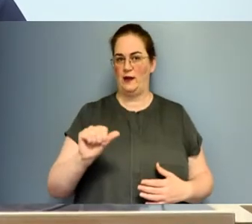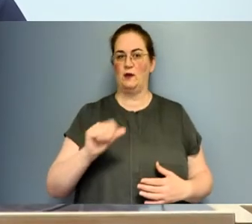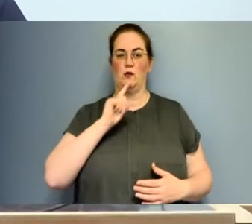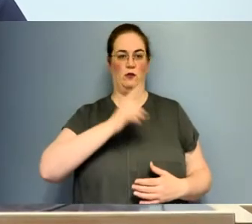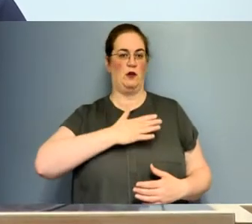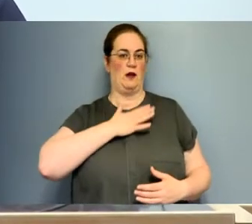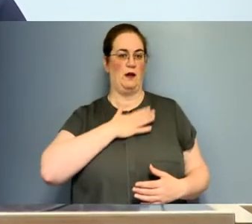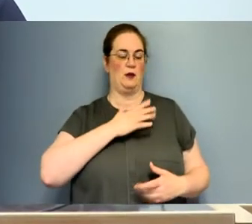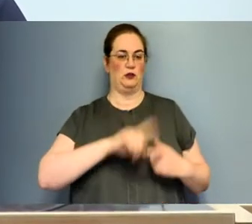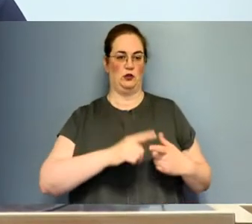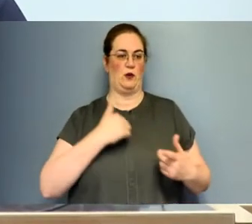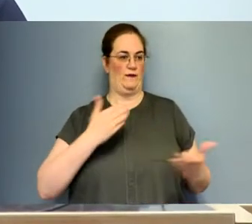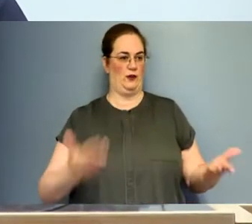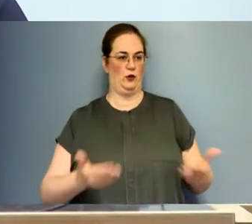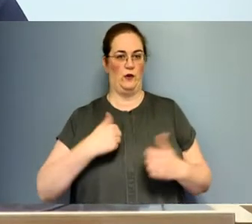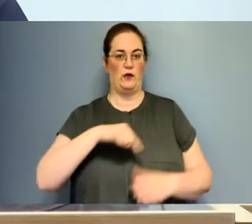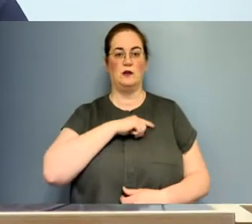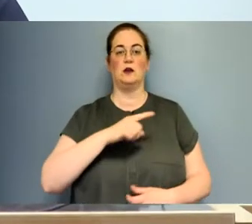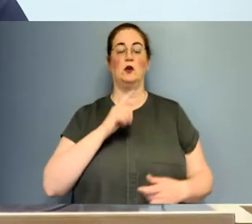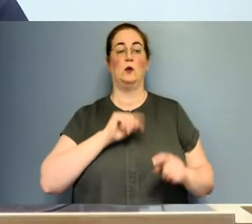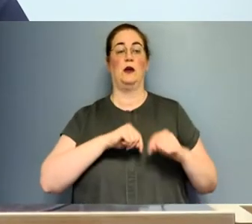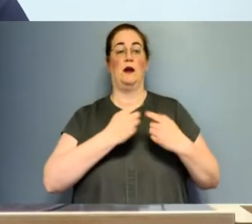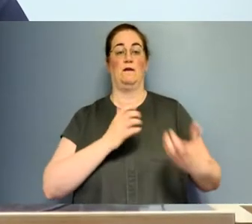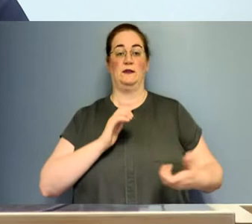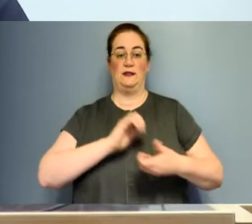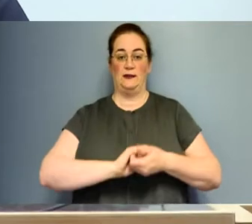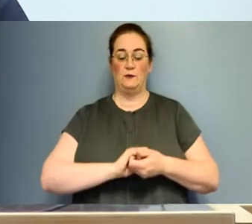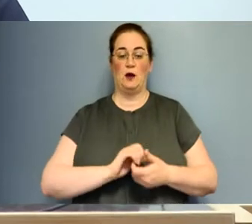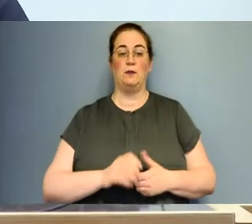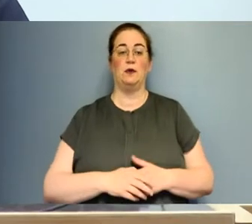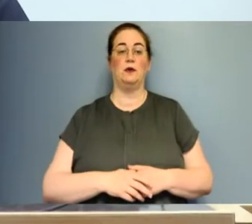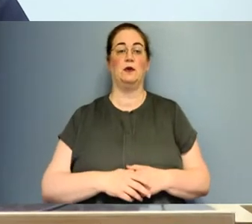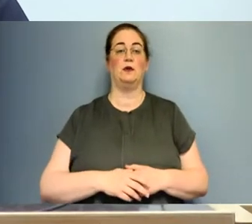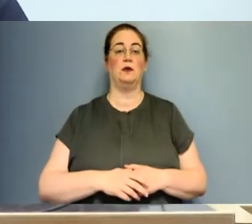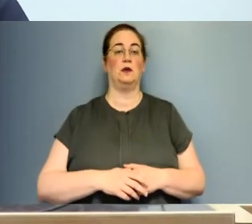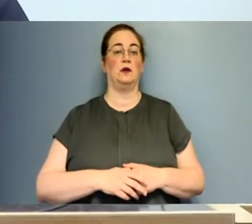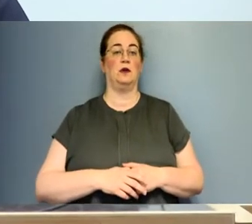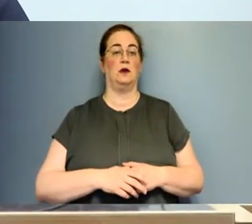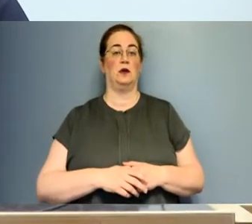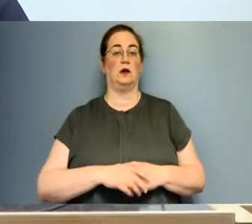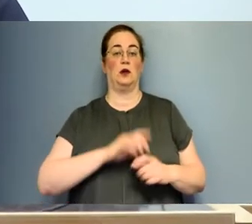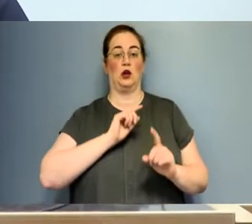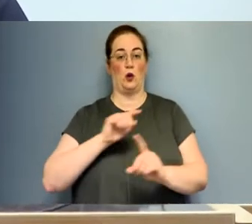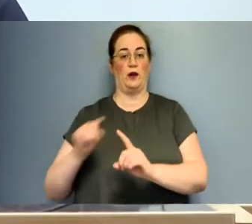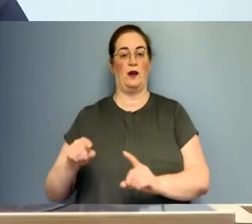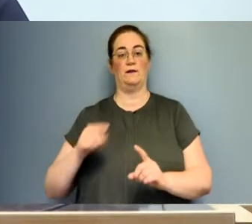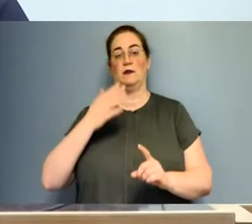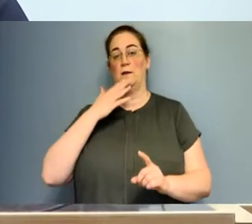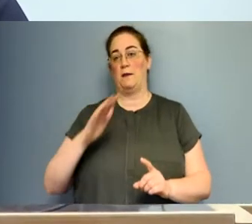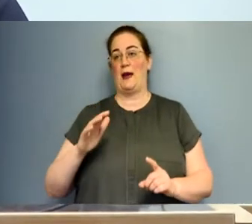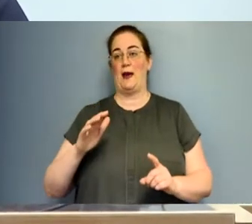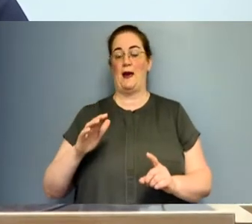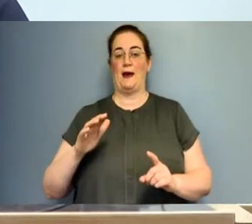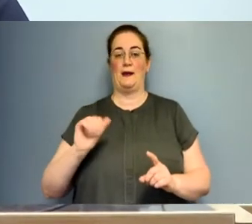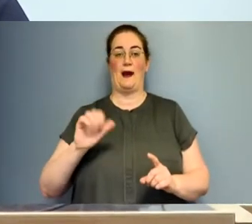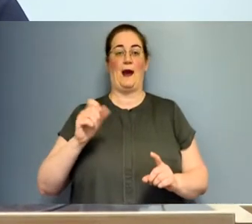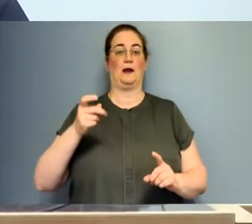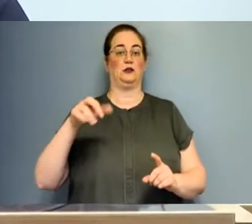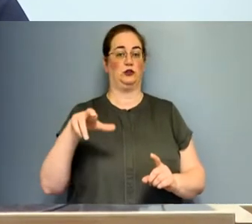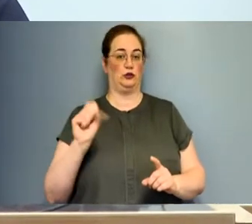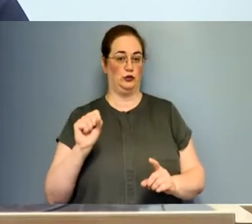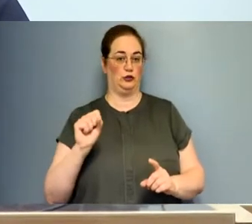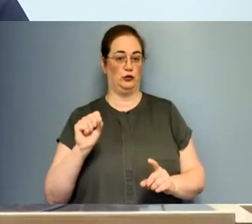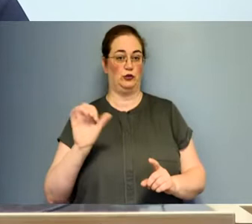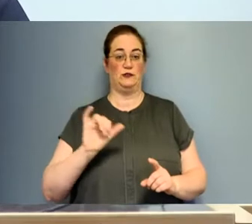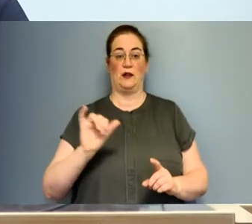happy to have here with us. We have teamed up in going after bad actors, such as